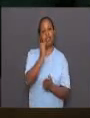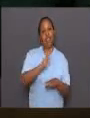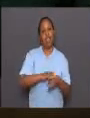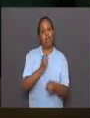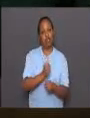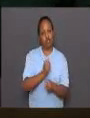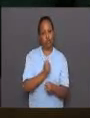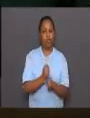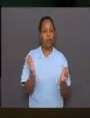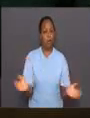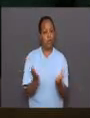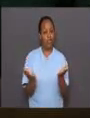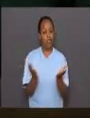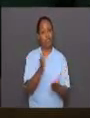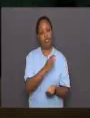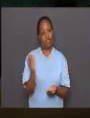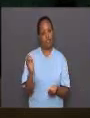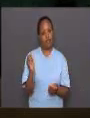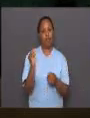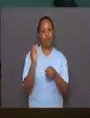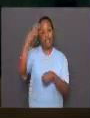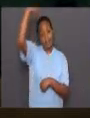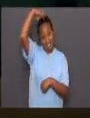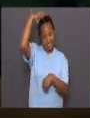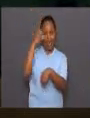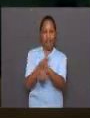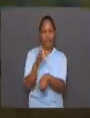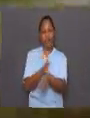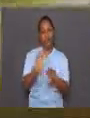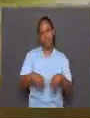and sometimes offers advice to governments.